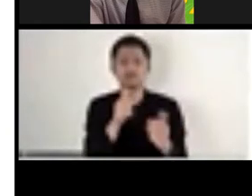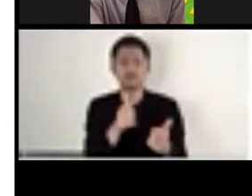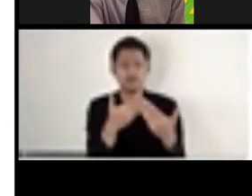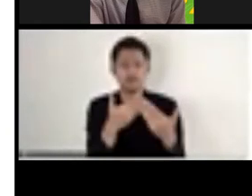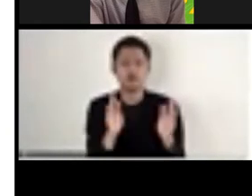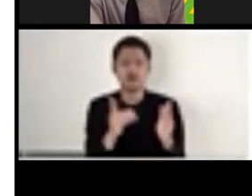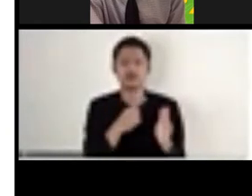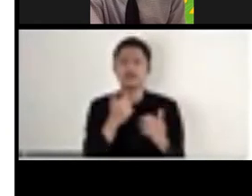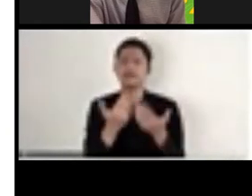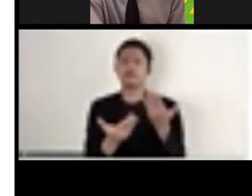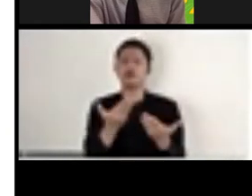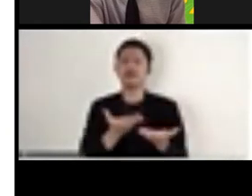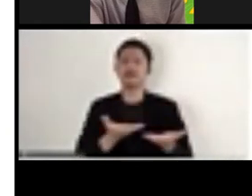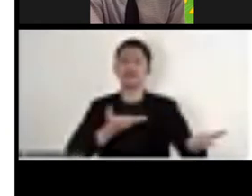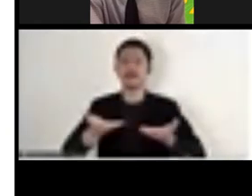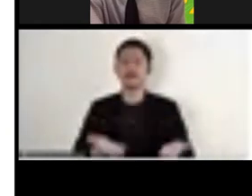Bright